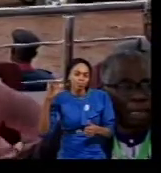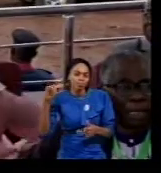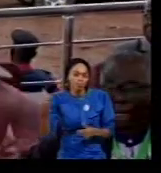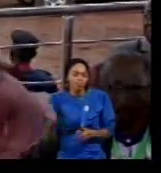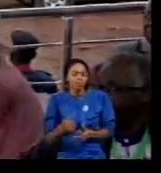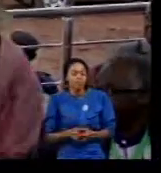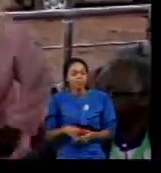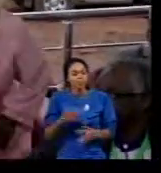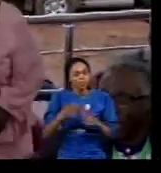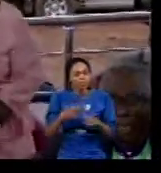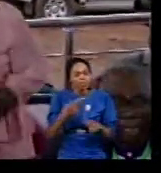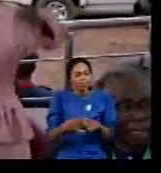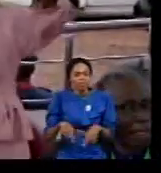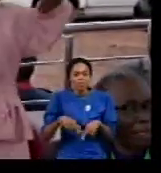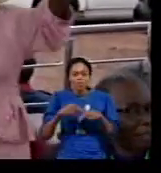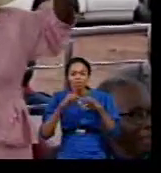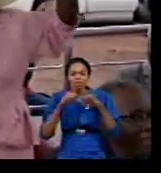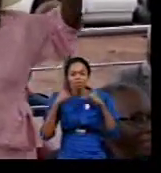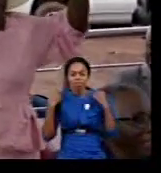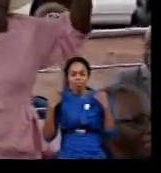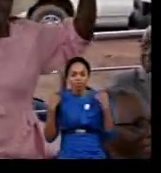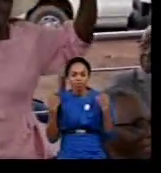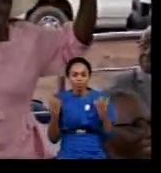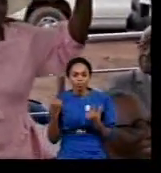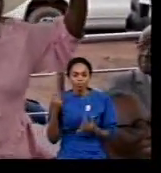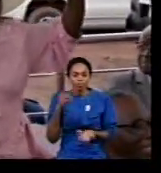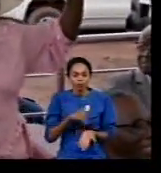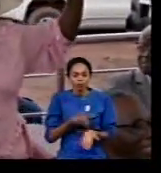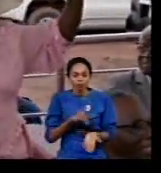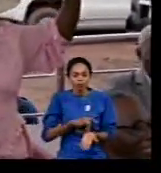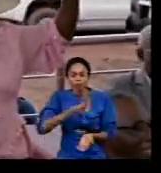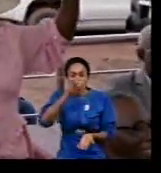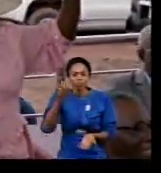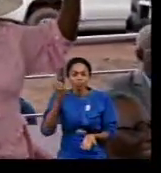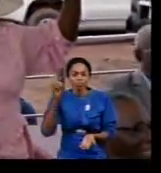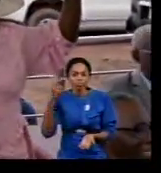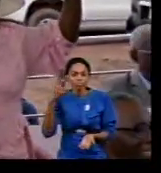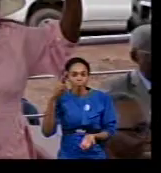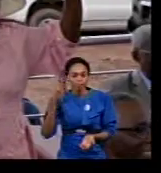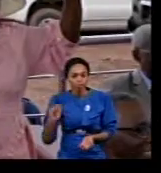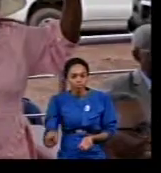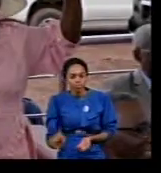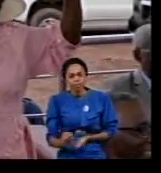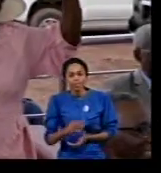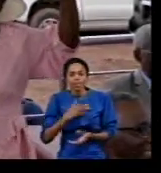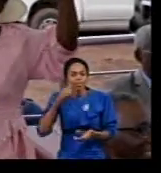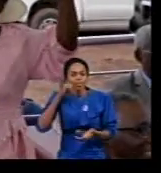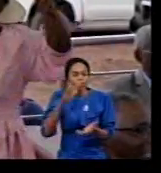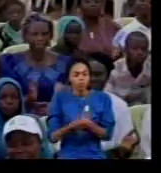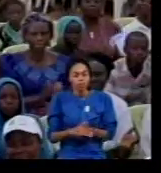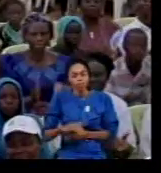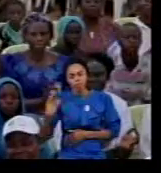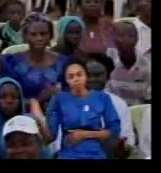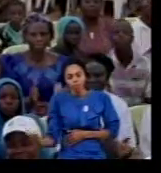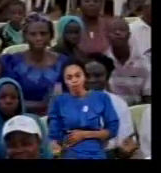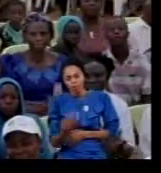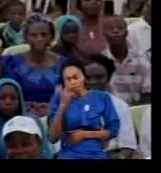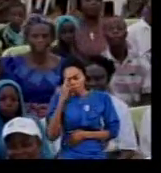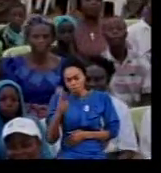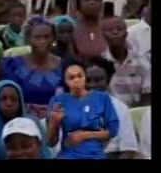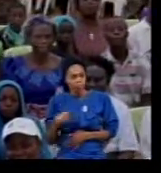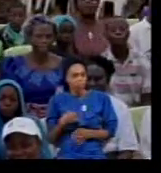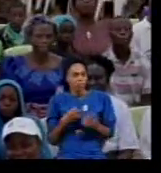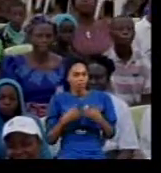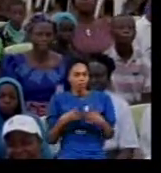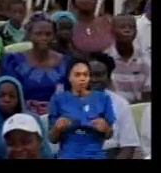And Joshua did not ask from the Lord. With are us. These people telling the truth we or not? He made here a legal thing. He made an agreement Reverend with them.